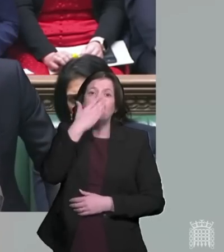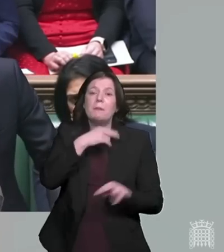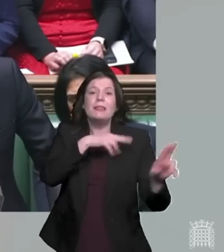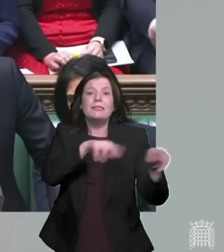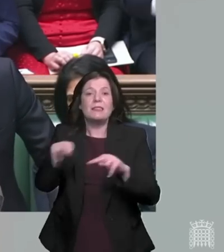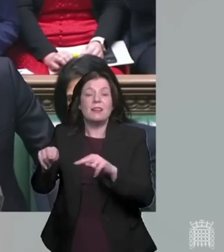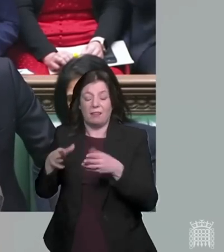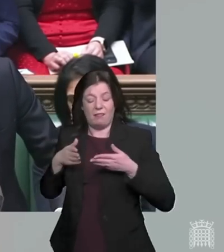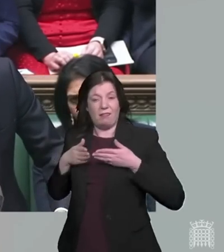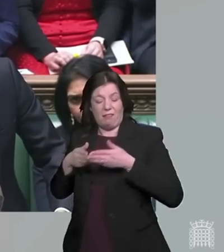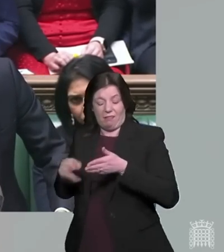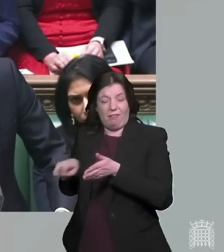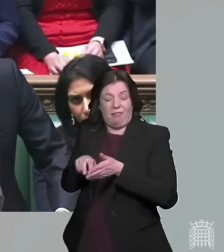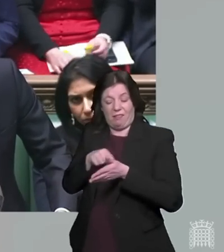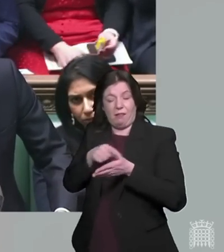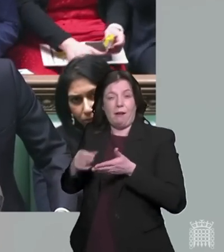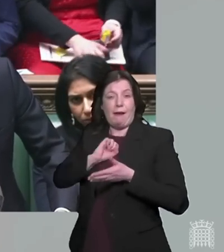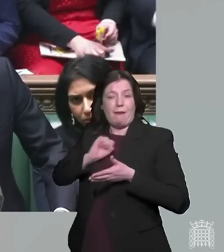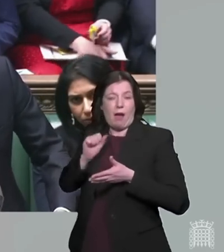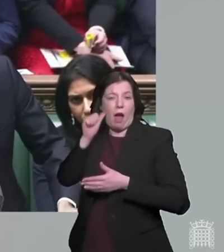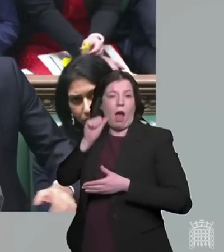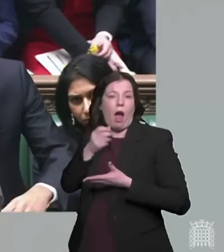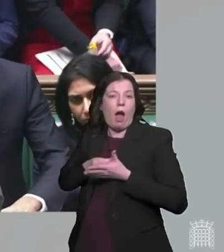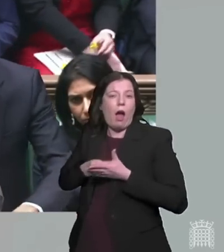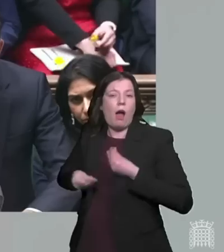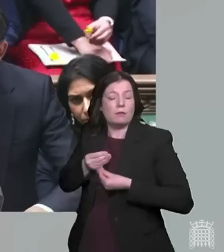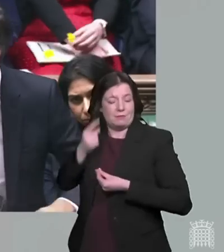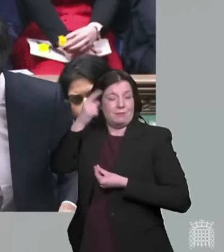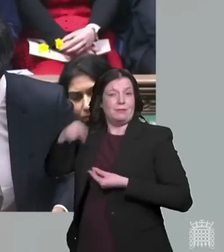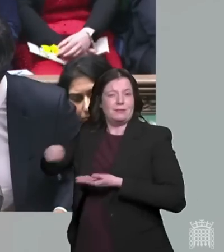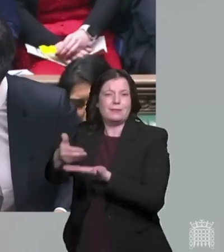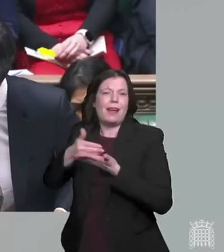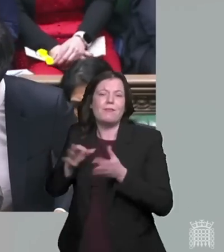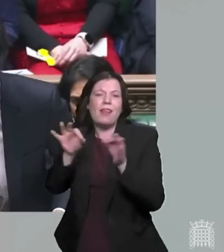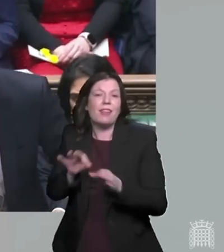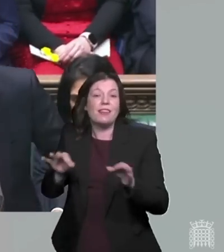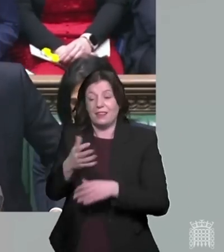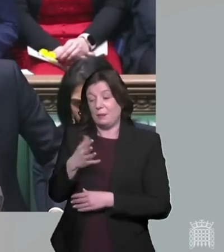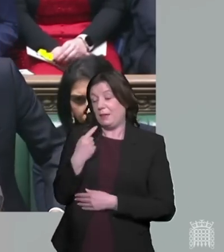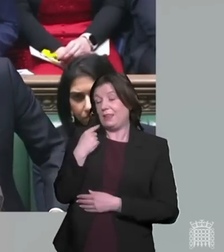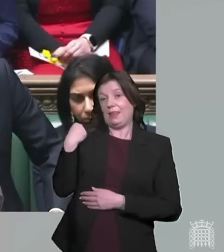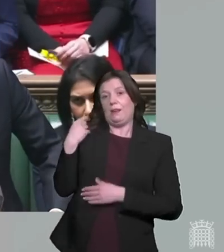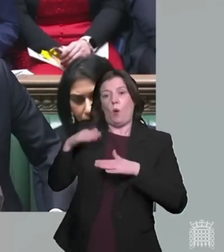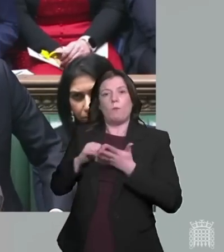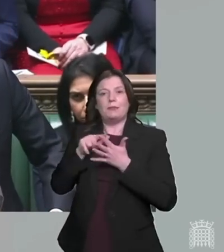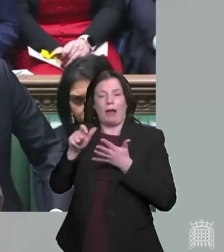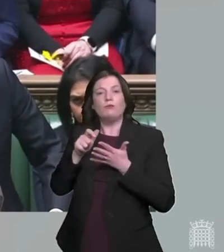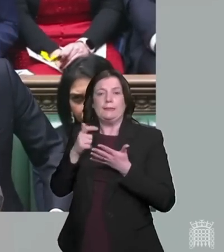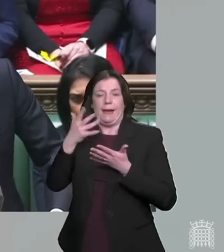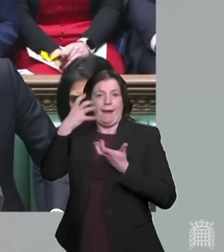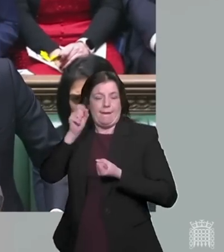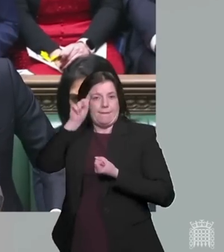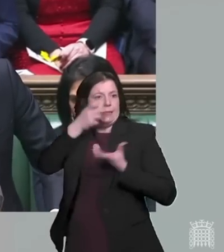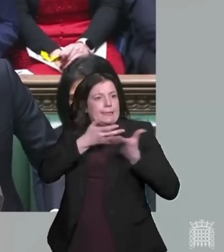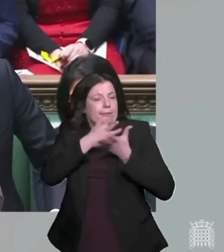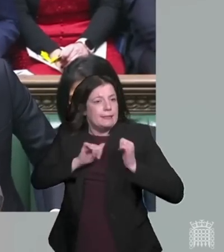put lives at risk. That's why last year the Home Secretary and I announced 5 new measures to tackle the problem of small boats crossings, including the largest